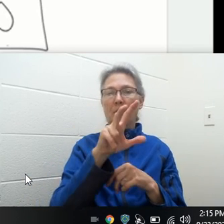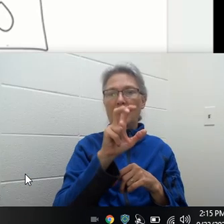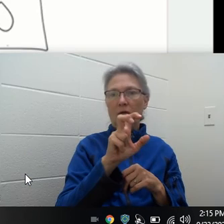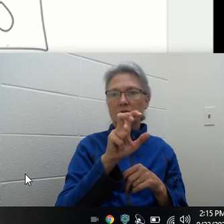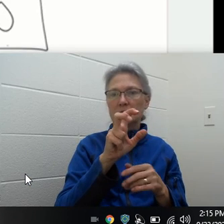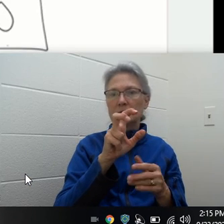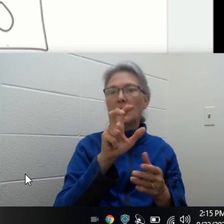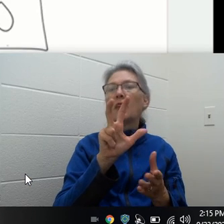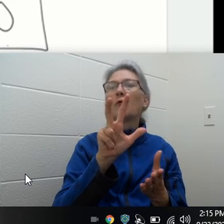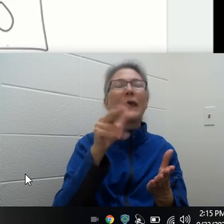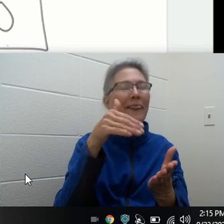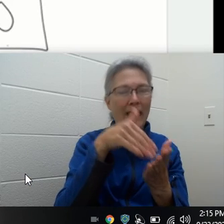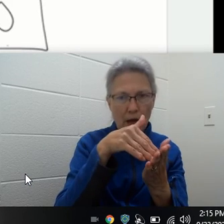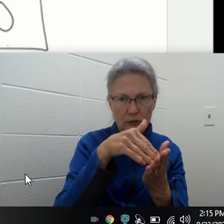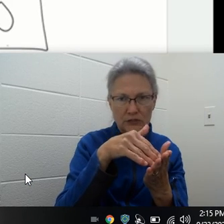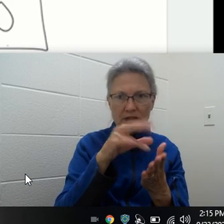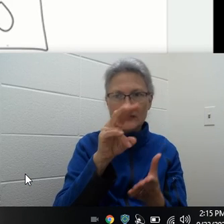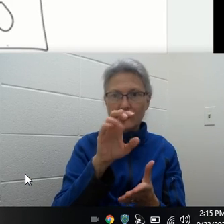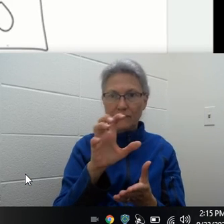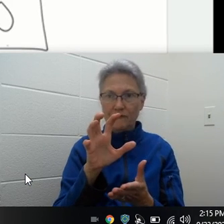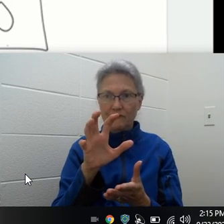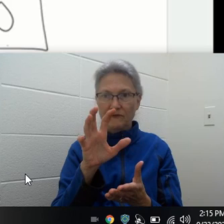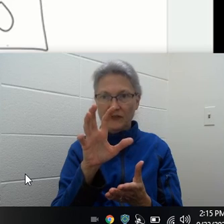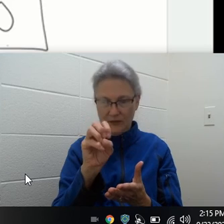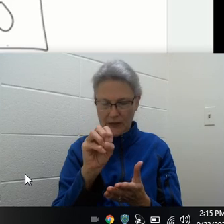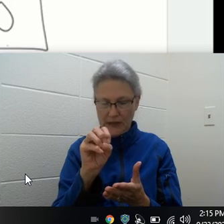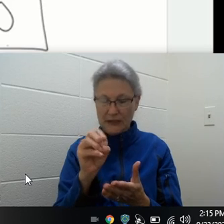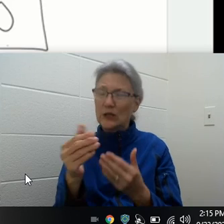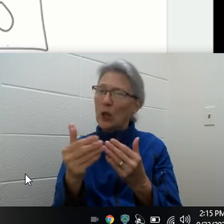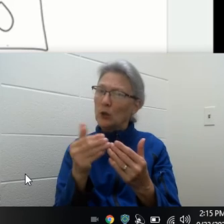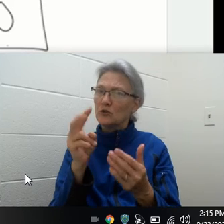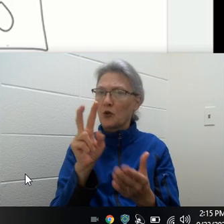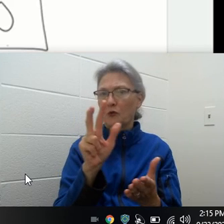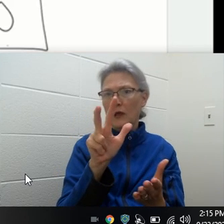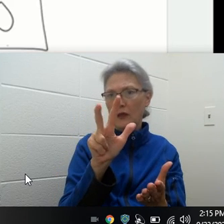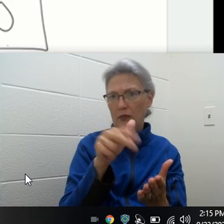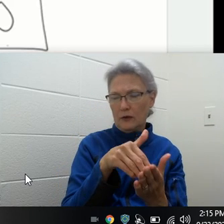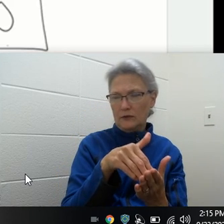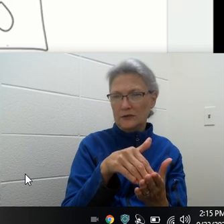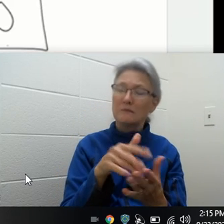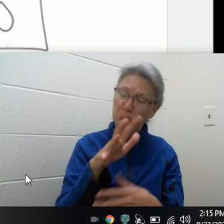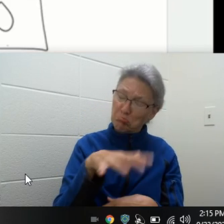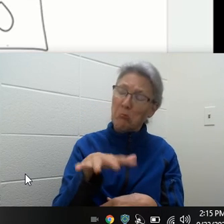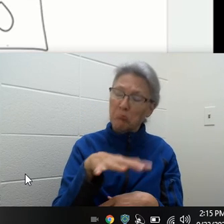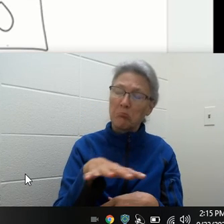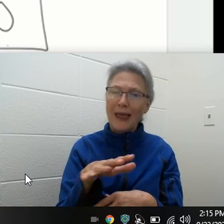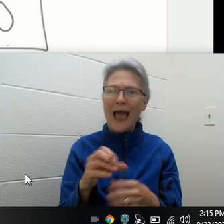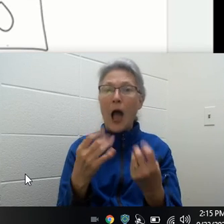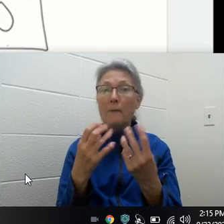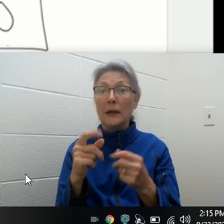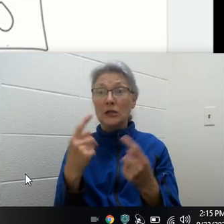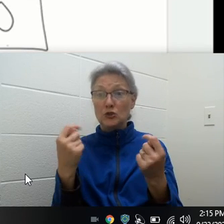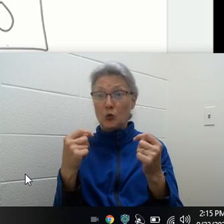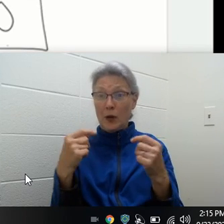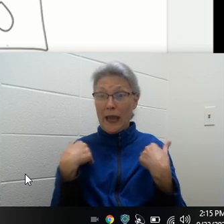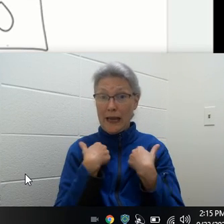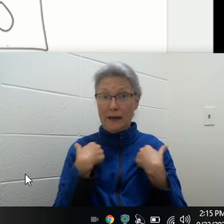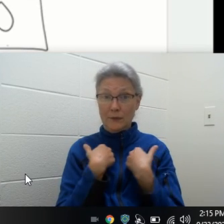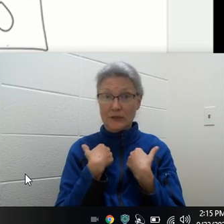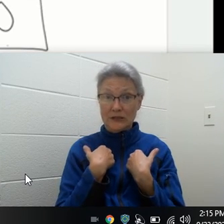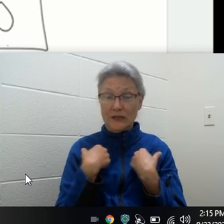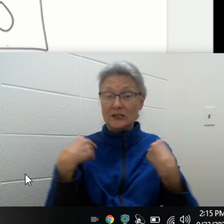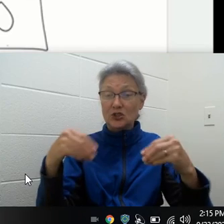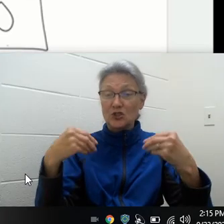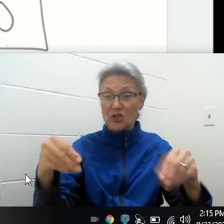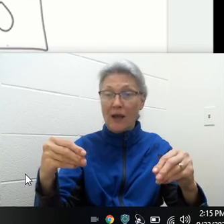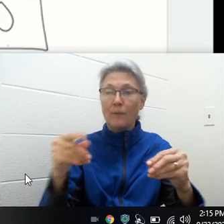3,750 is pretty close to 3,000, so that would absolutely be reasonable. How many toy animals does the